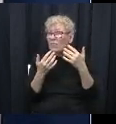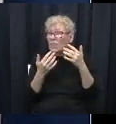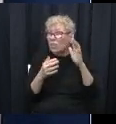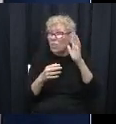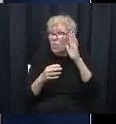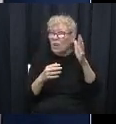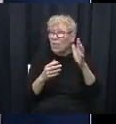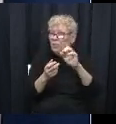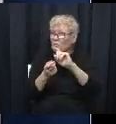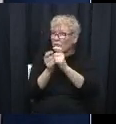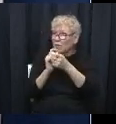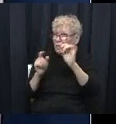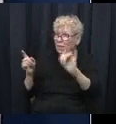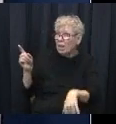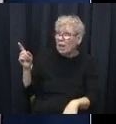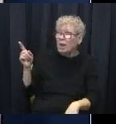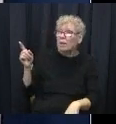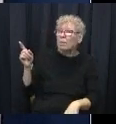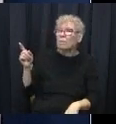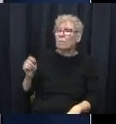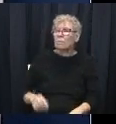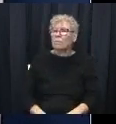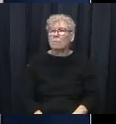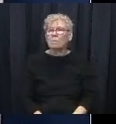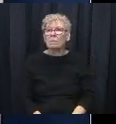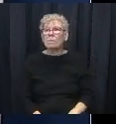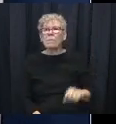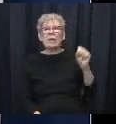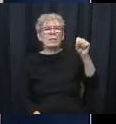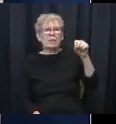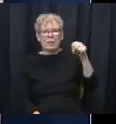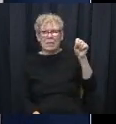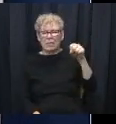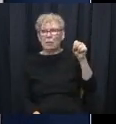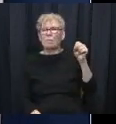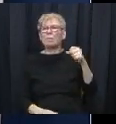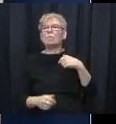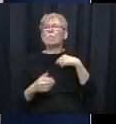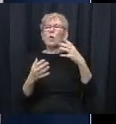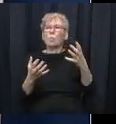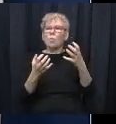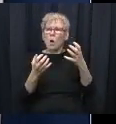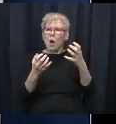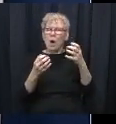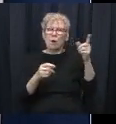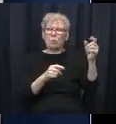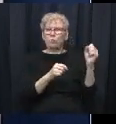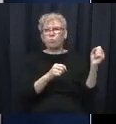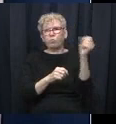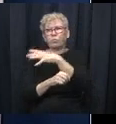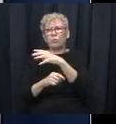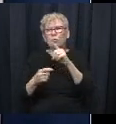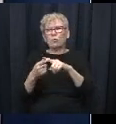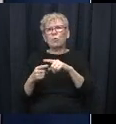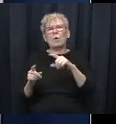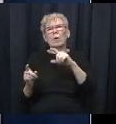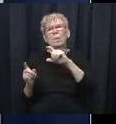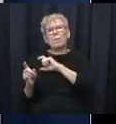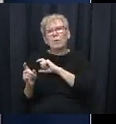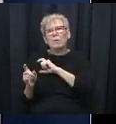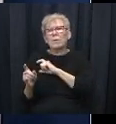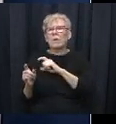same community, who can get them out. It could be a police or fire department. It could be the city of Colorado Springs. It could be the county health